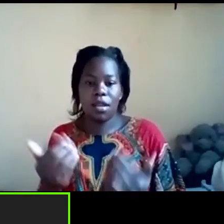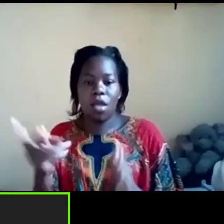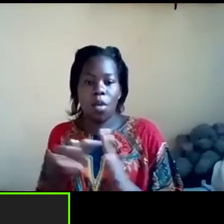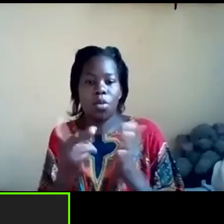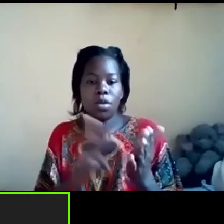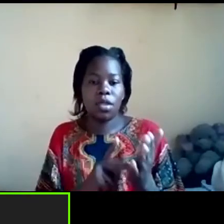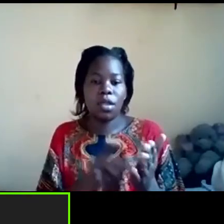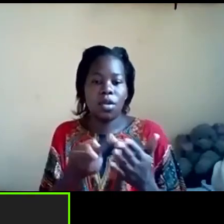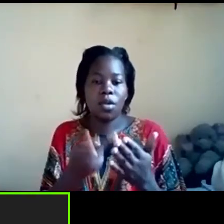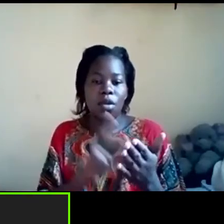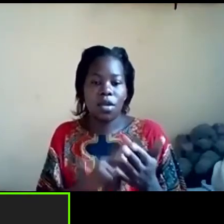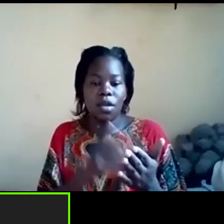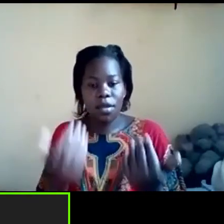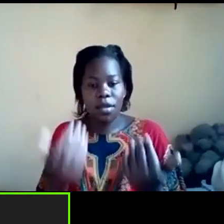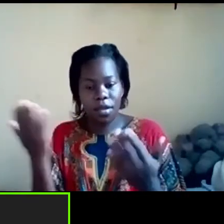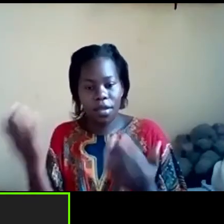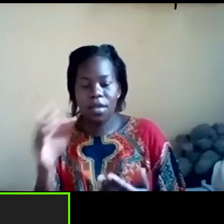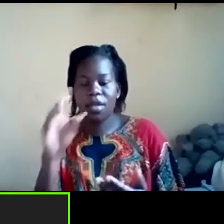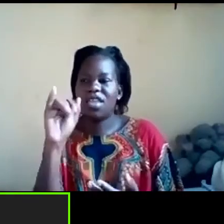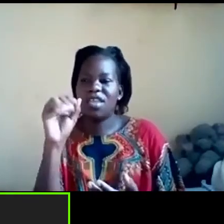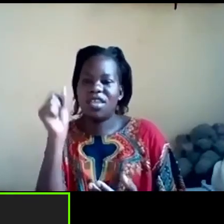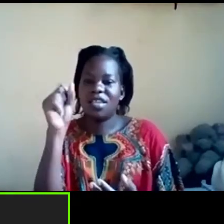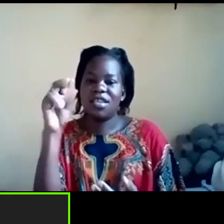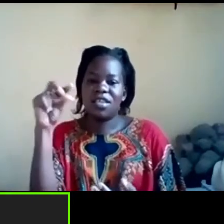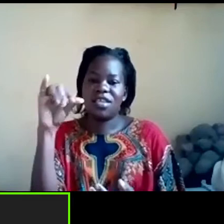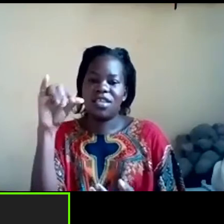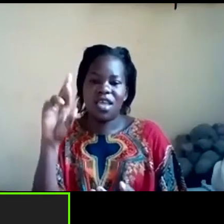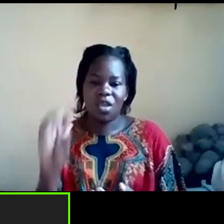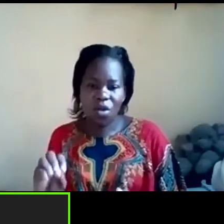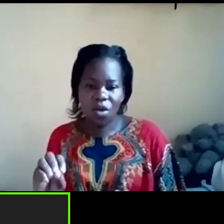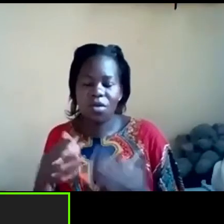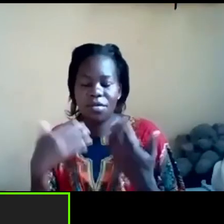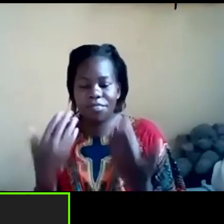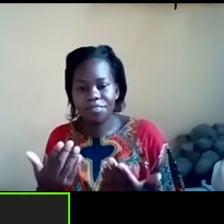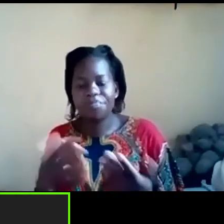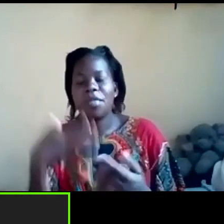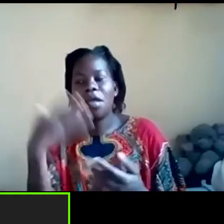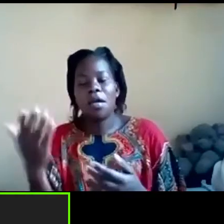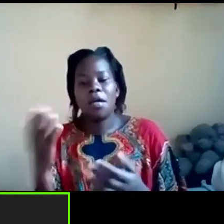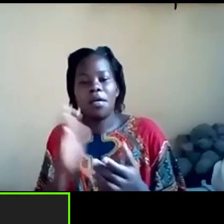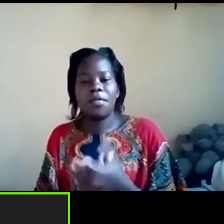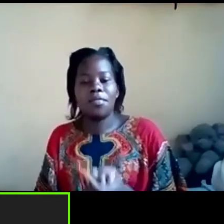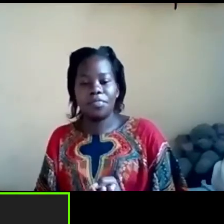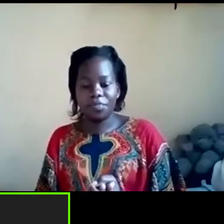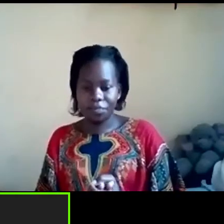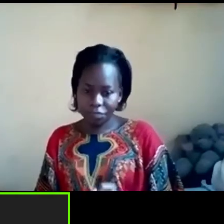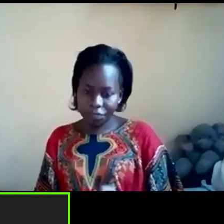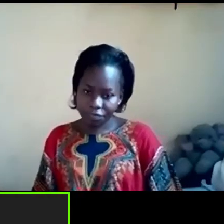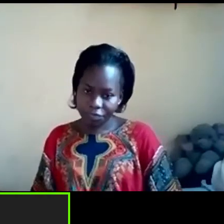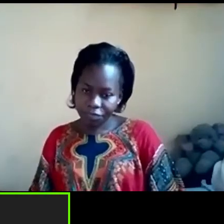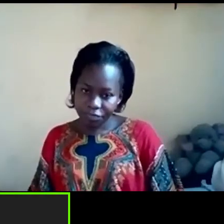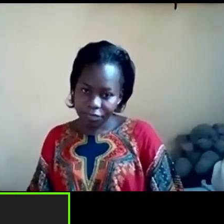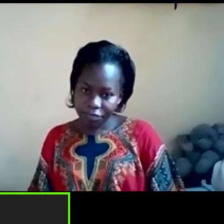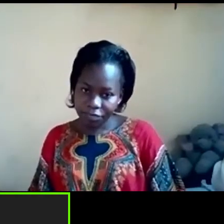in Kisinjiro, also looking at tapping into that Kagera River. Then,